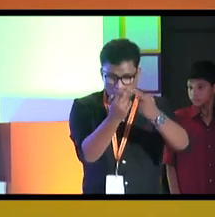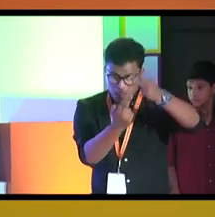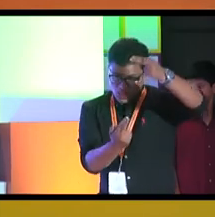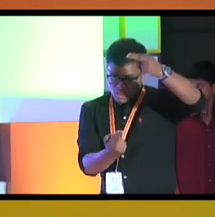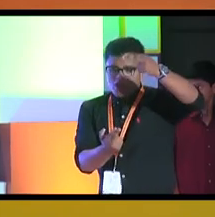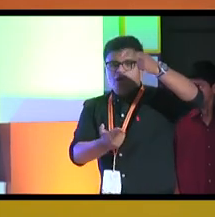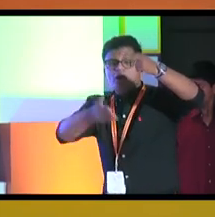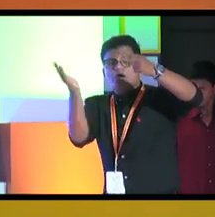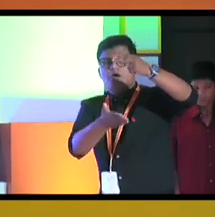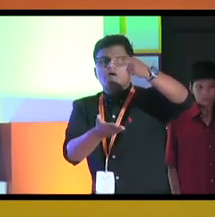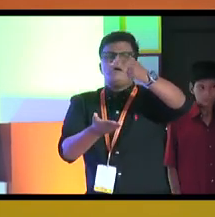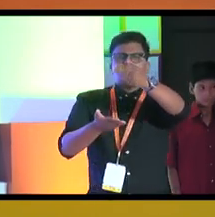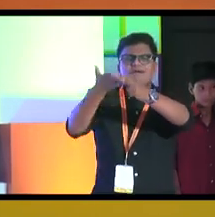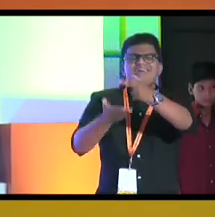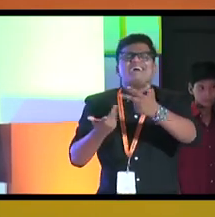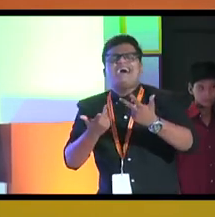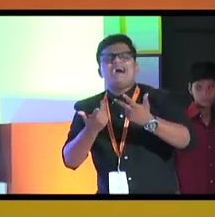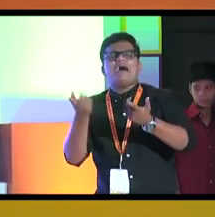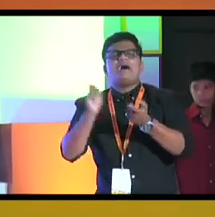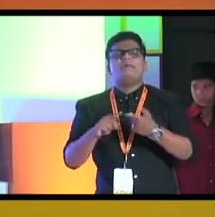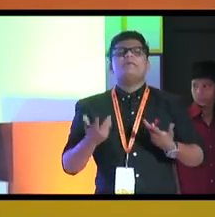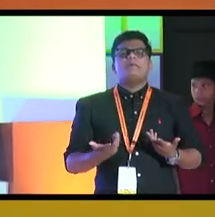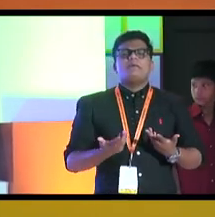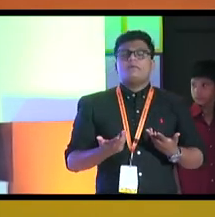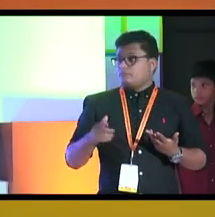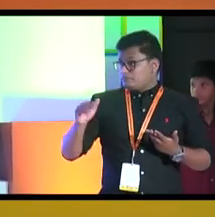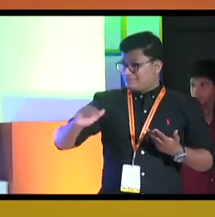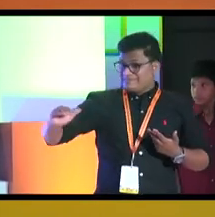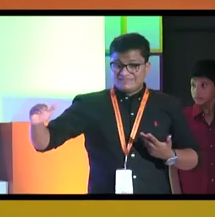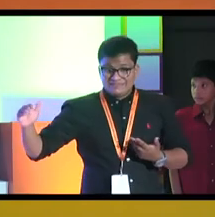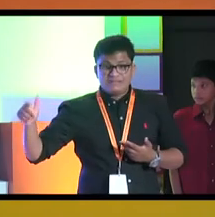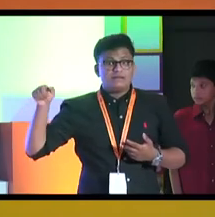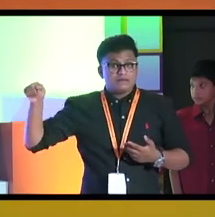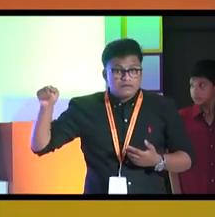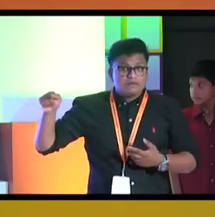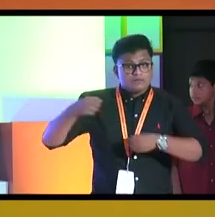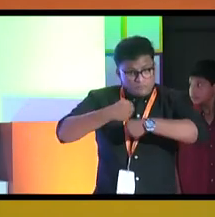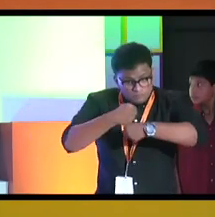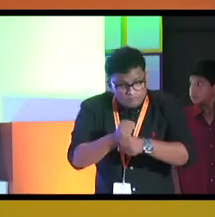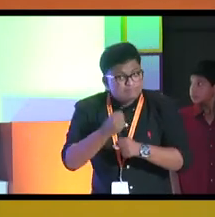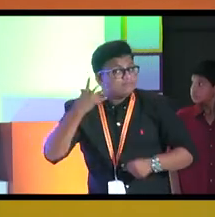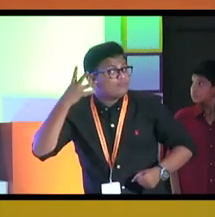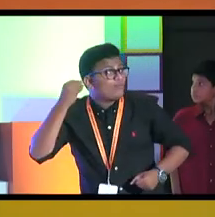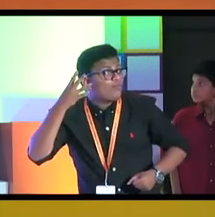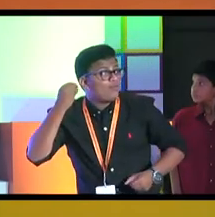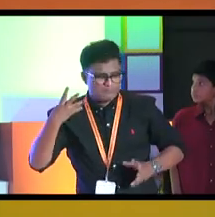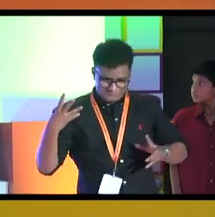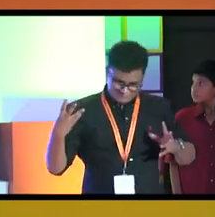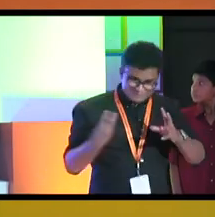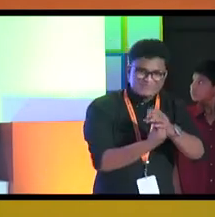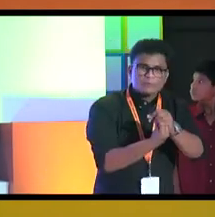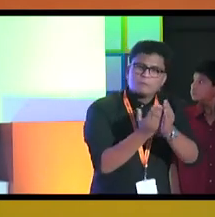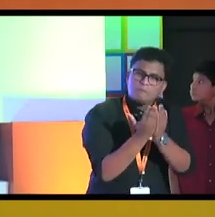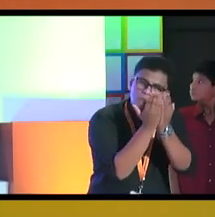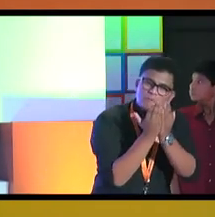happened, yes, it was all circumstantial, that these kids were made to study with normal kids of our